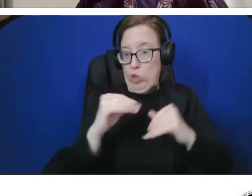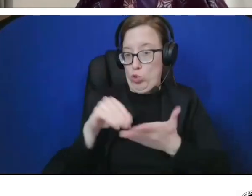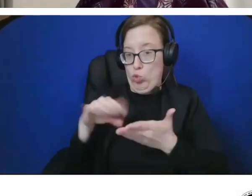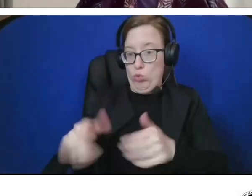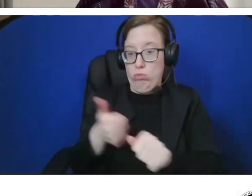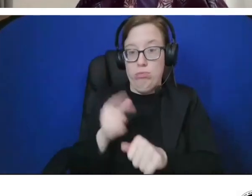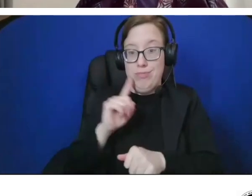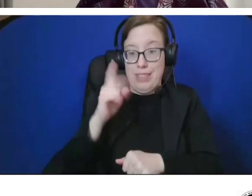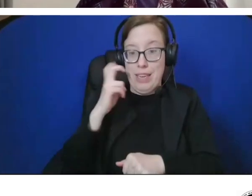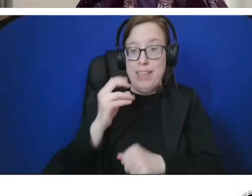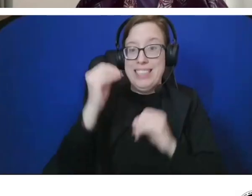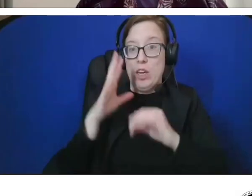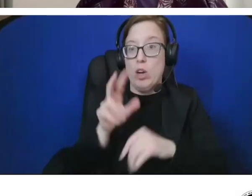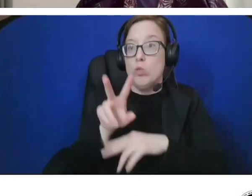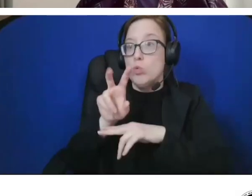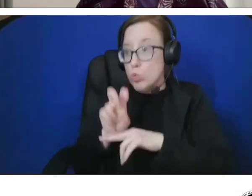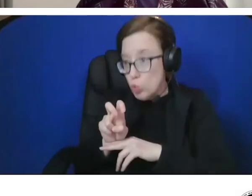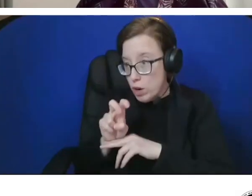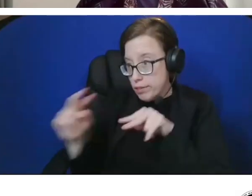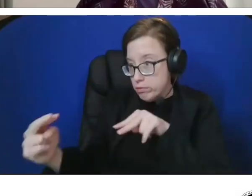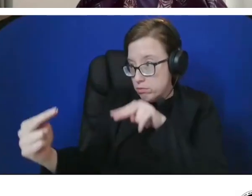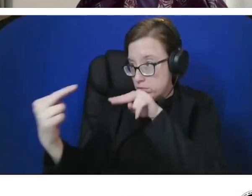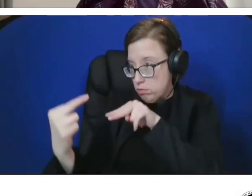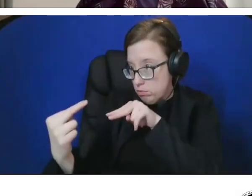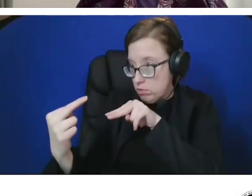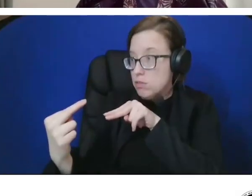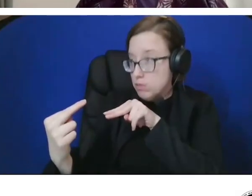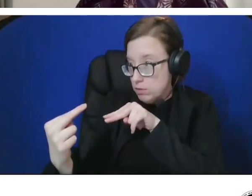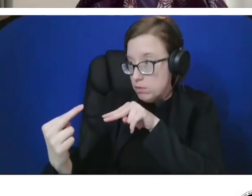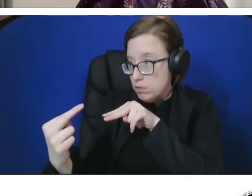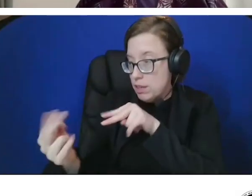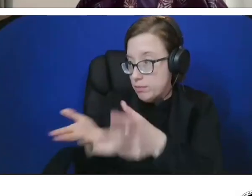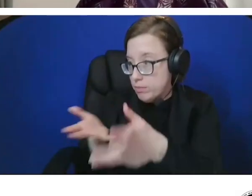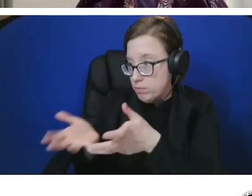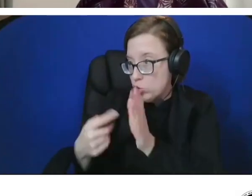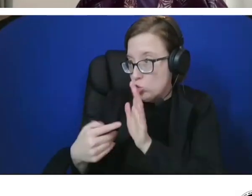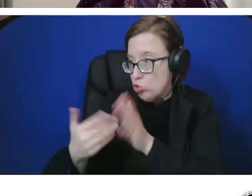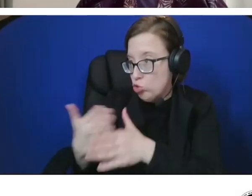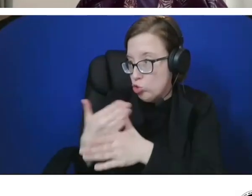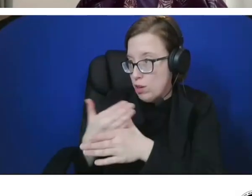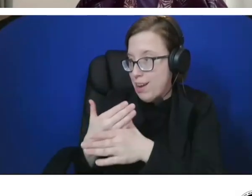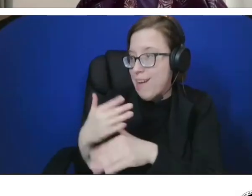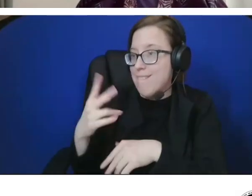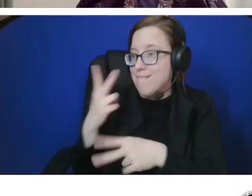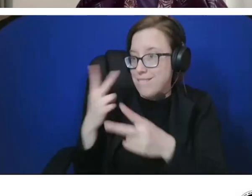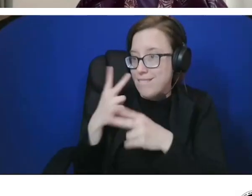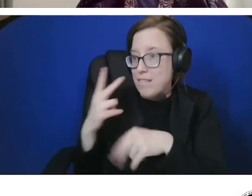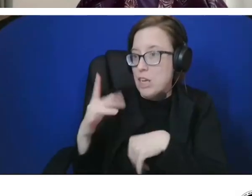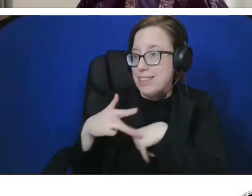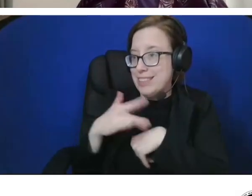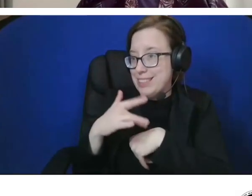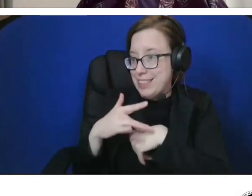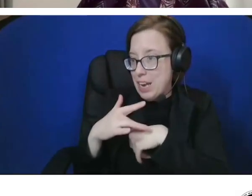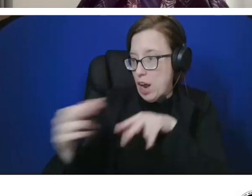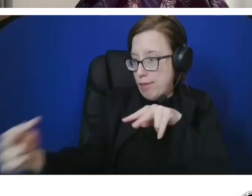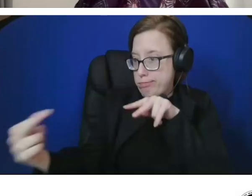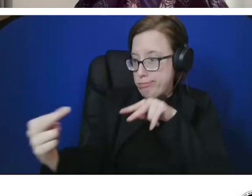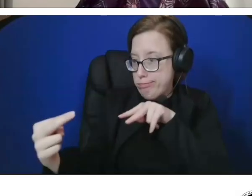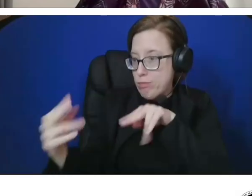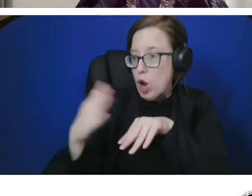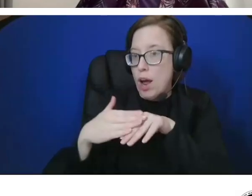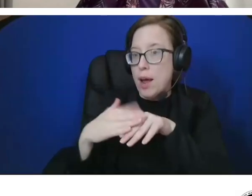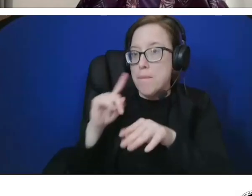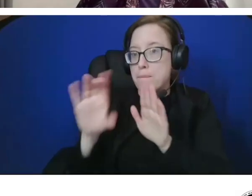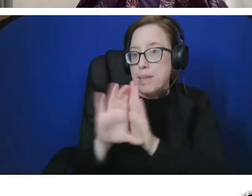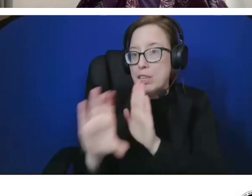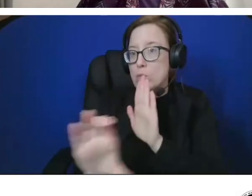deafblind. The teacher squats down to be eye level with her student as they share visual and tactile attention over two pictures